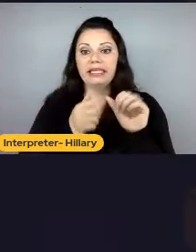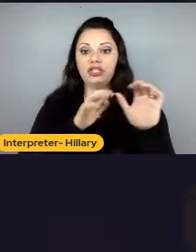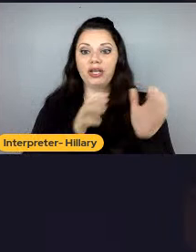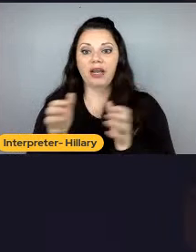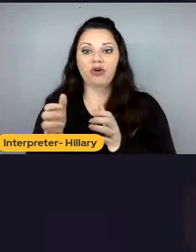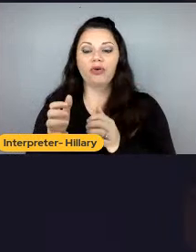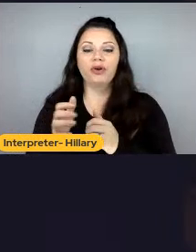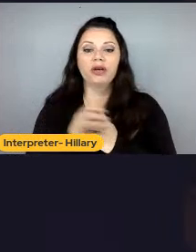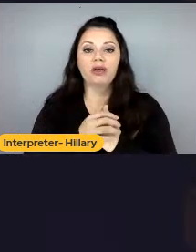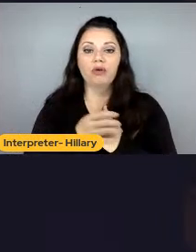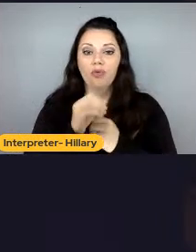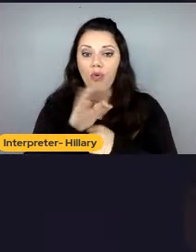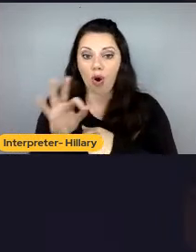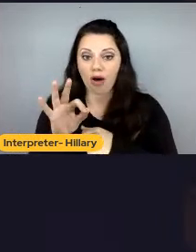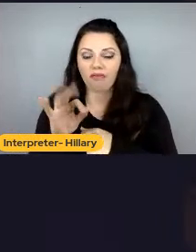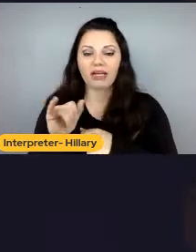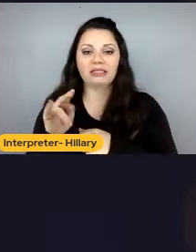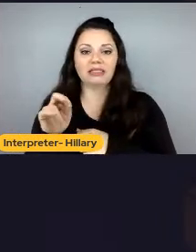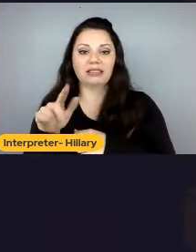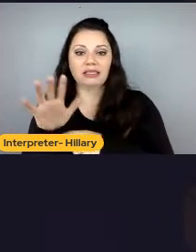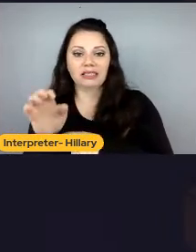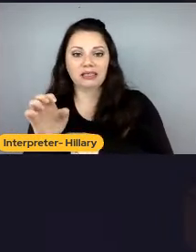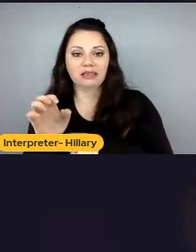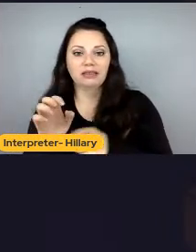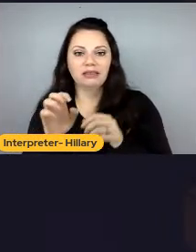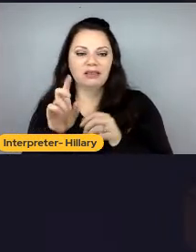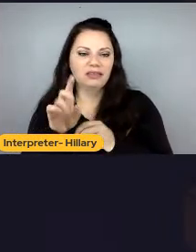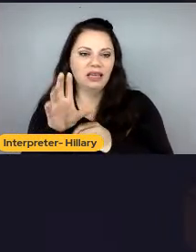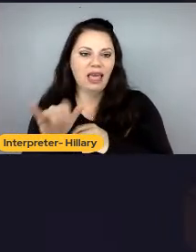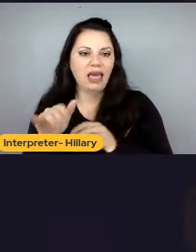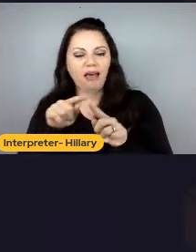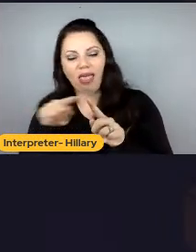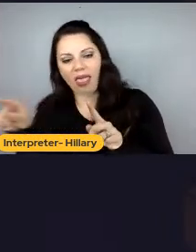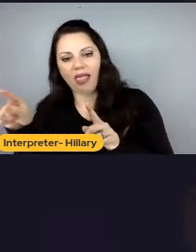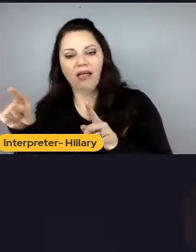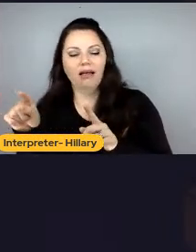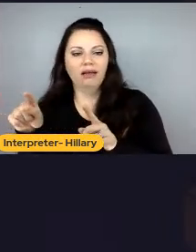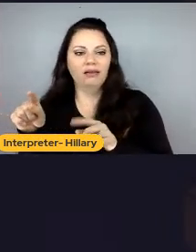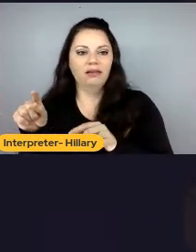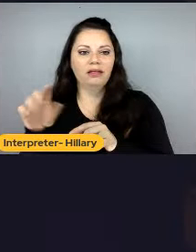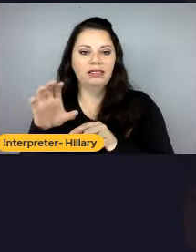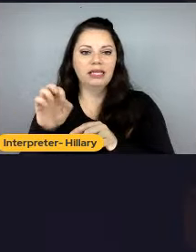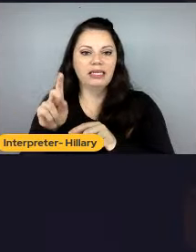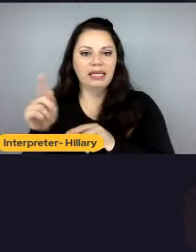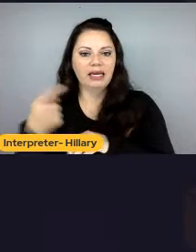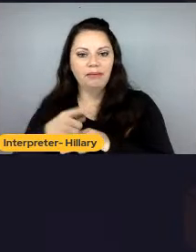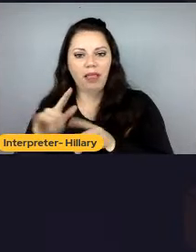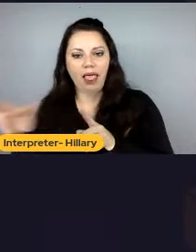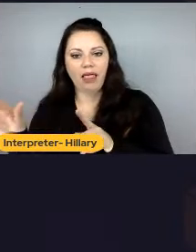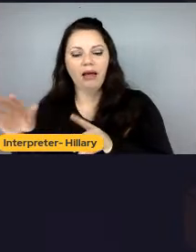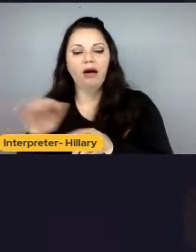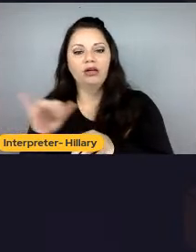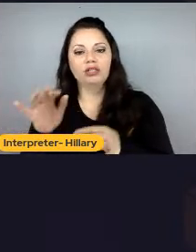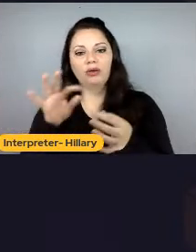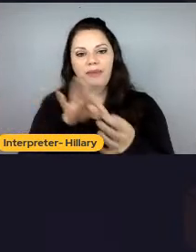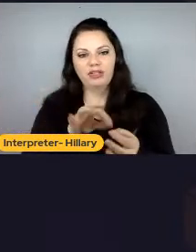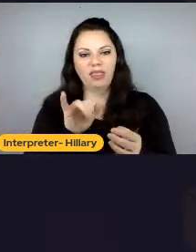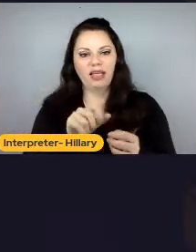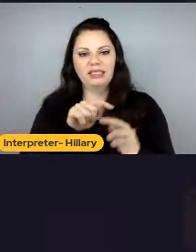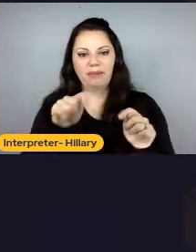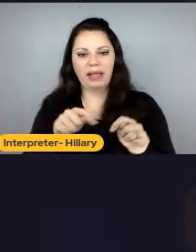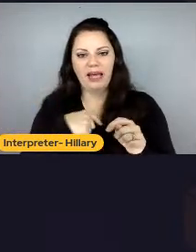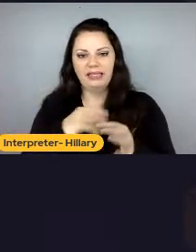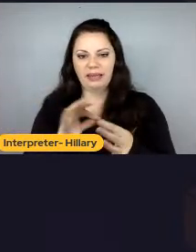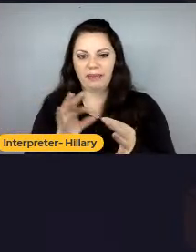auth and the instance is CDK demo blah blah blah, and it points to the template that I was mentioning before, but